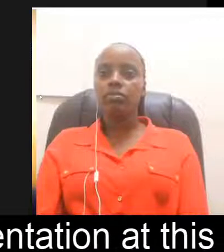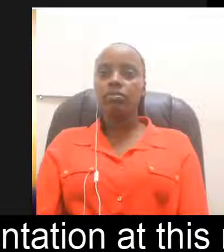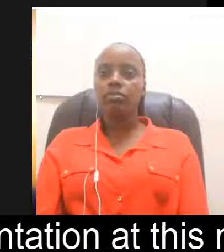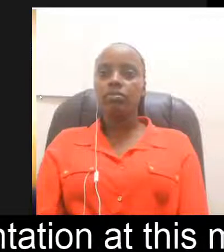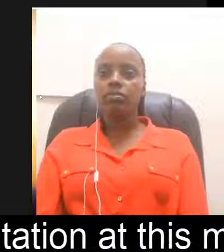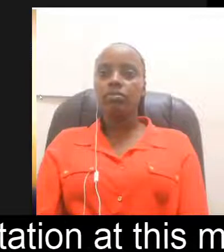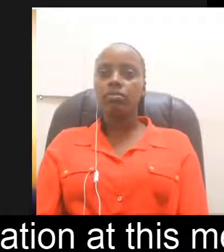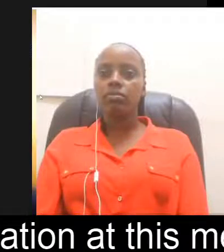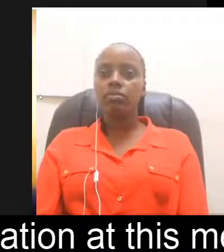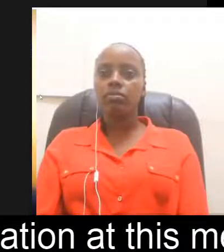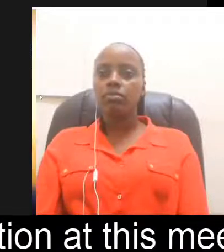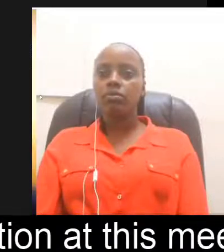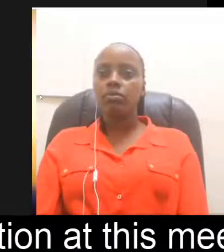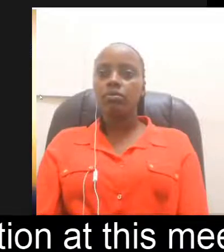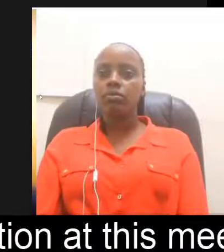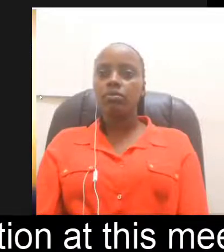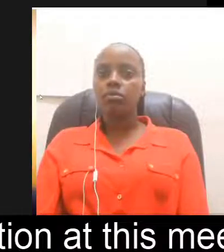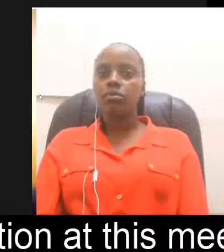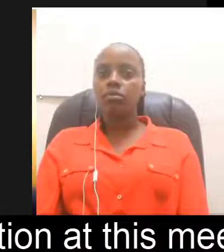If you could kindly...